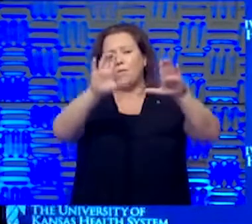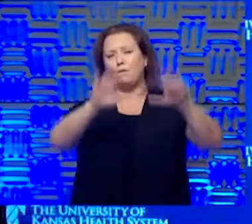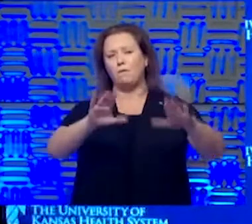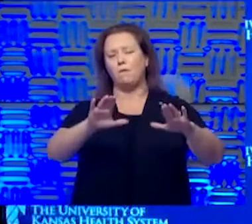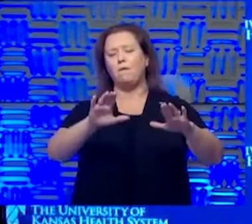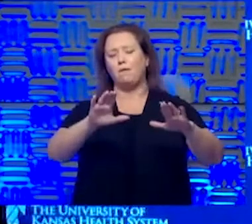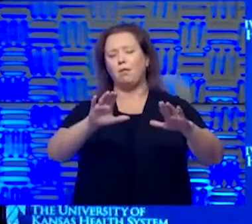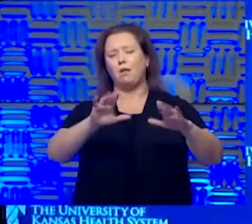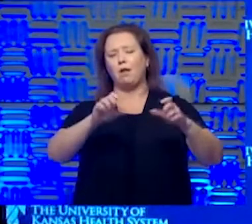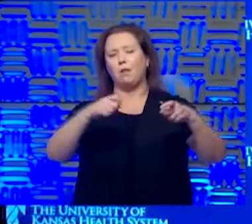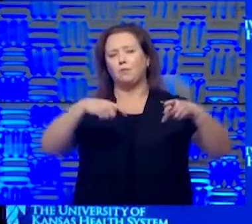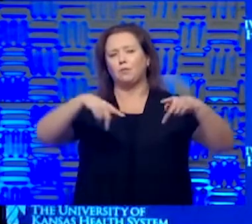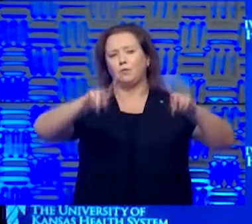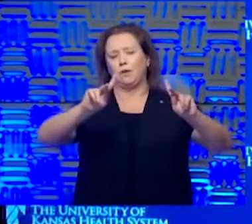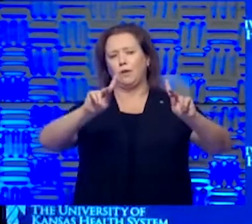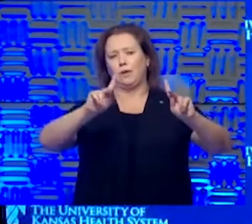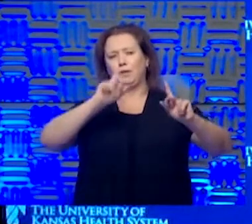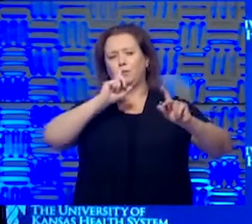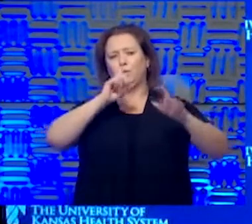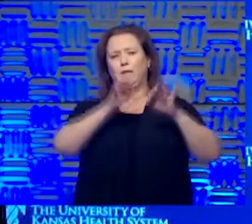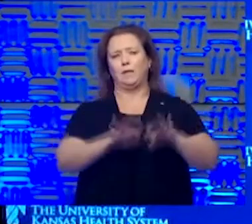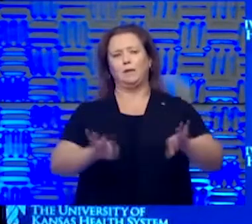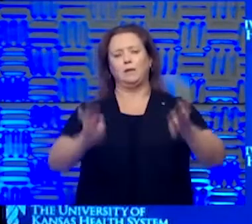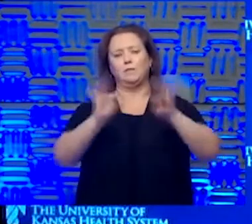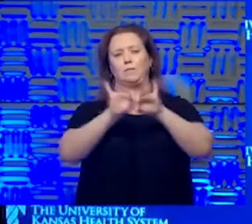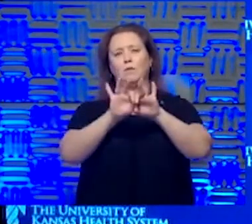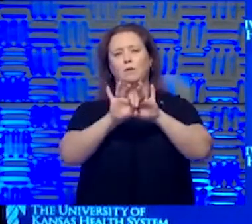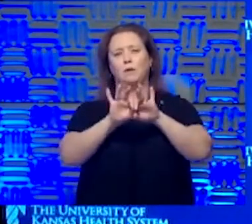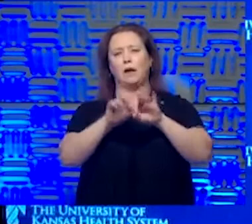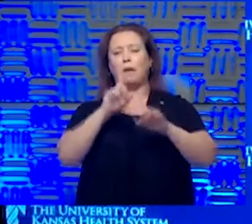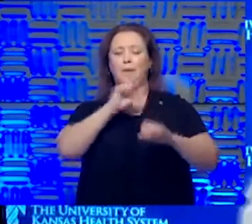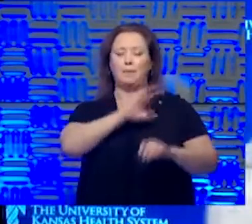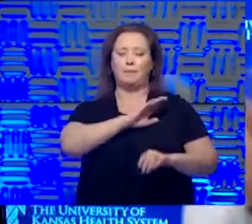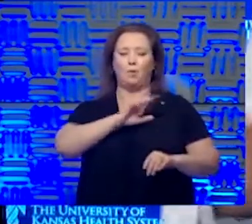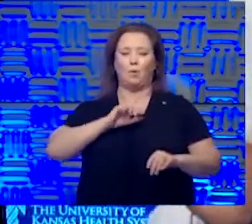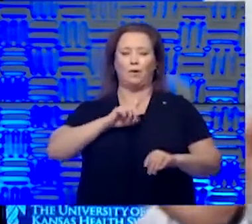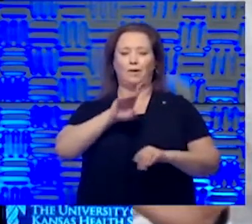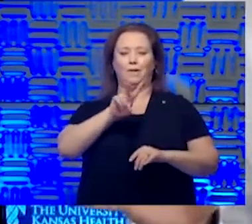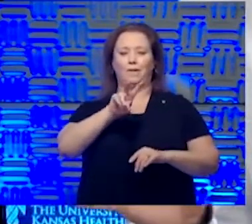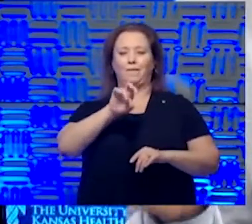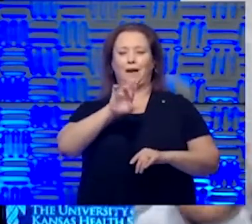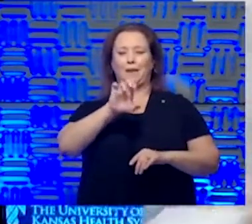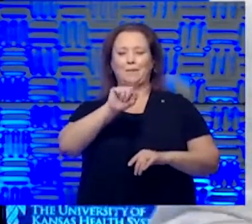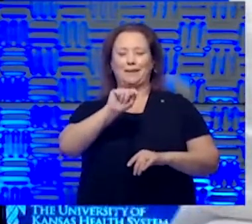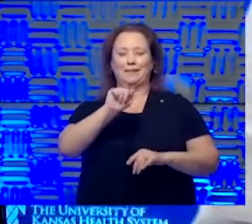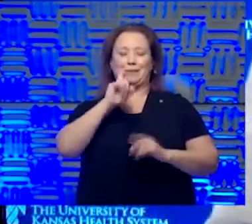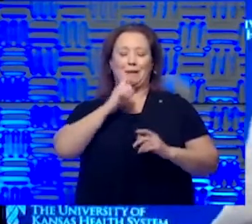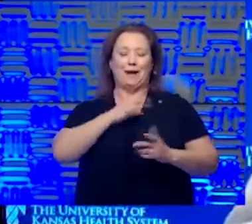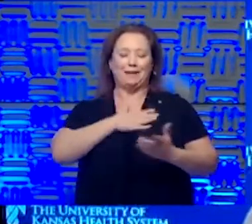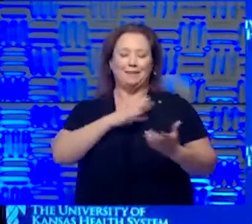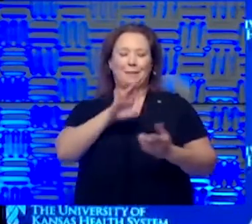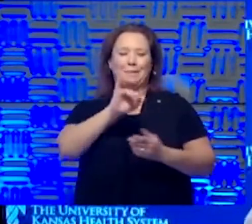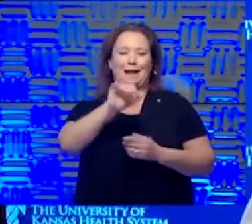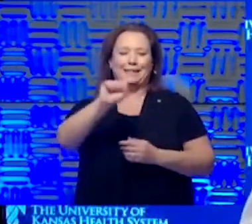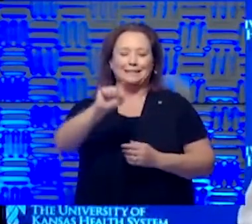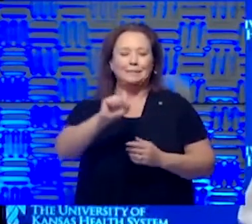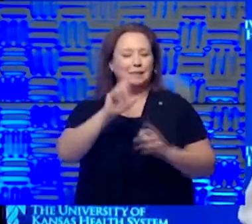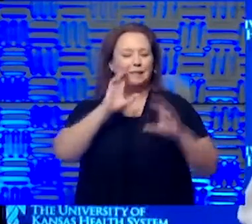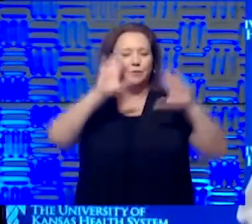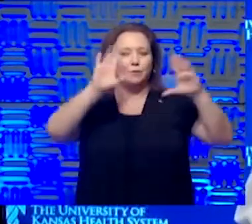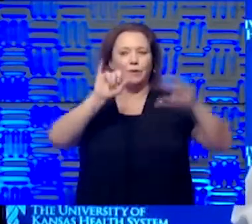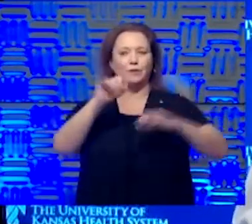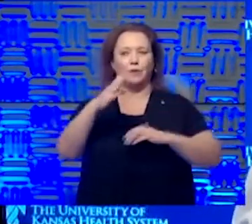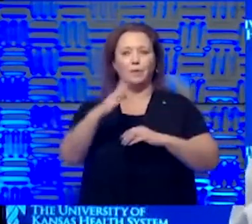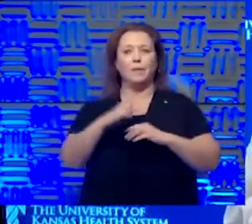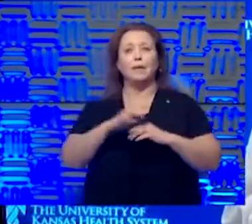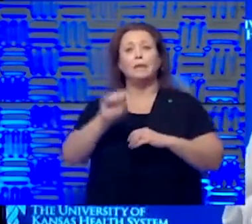become involved, and I think a really important organization. I'm biased. I'm on the board at Vibrant, just as a full disclaimer, but they do a great job. There are